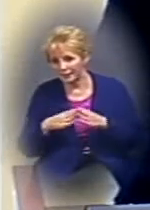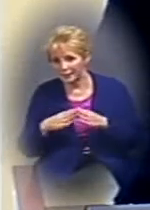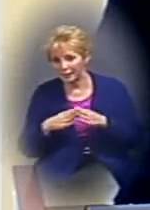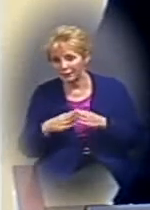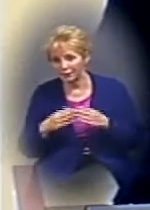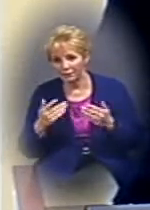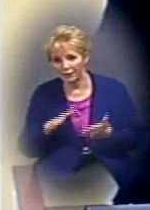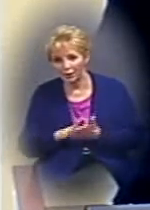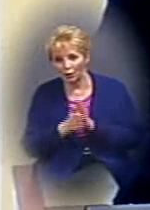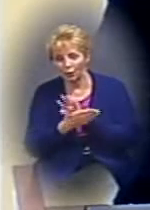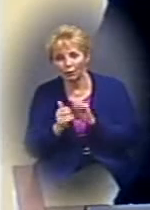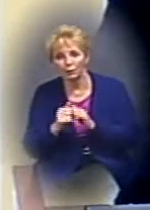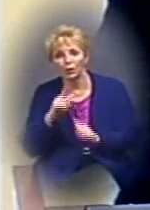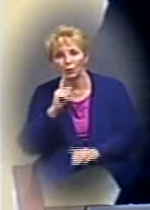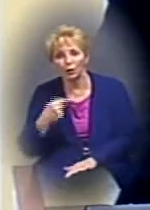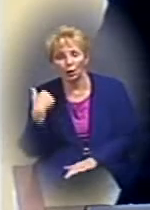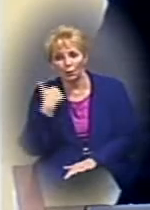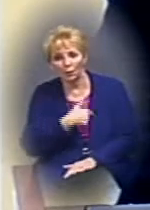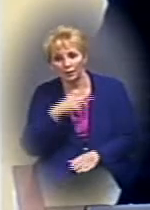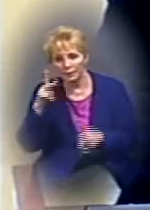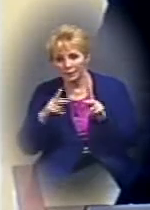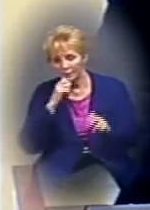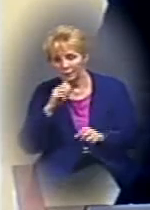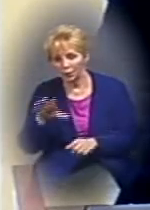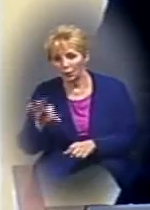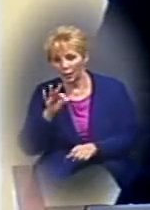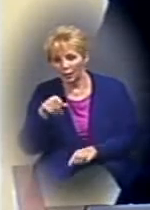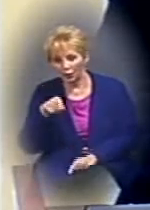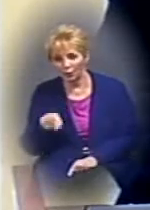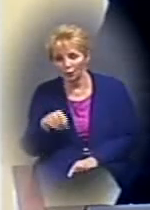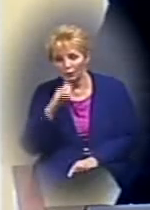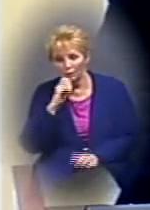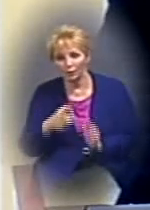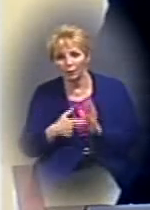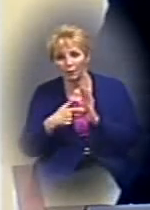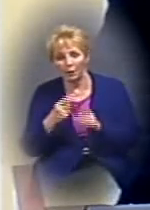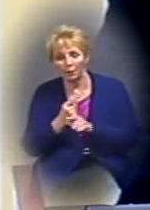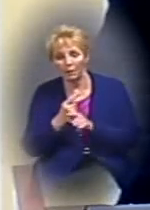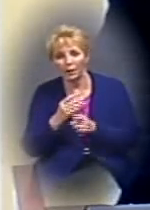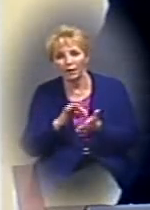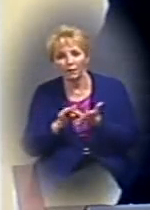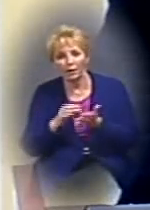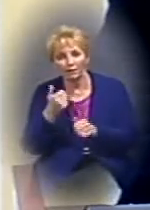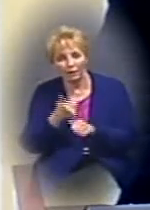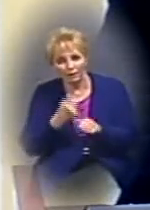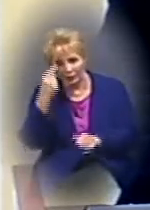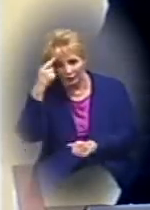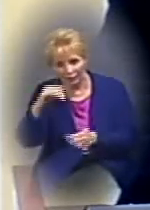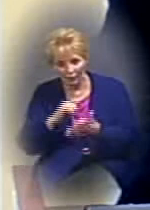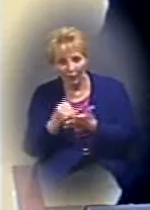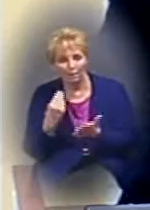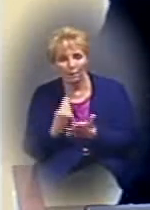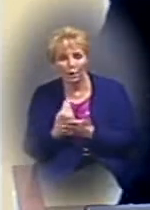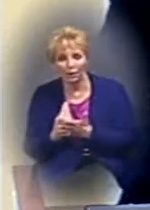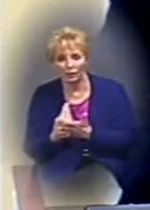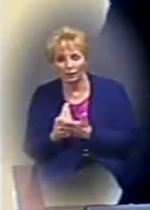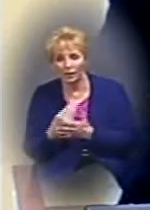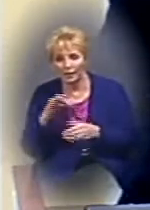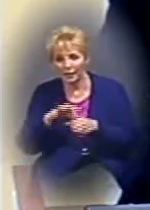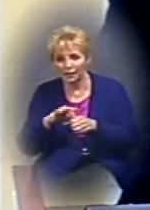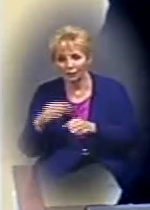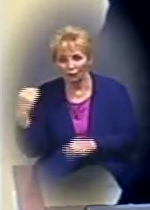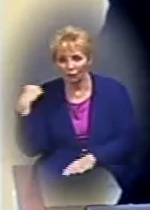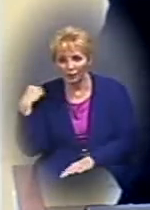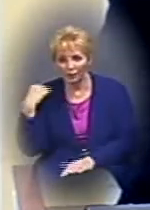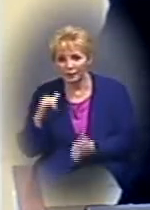this turns out to be true, we, the citizens who elected you, demand a proper accounting of every cent of those monies. Elected officials